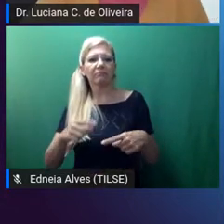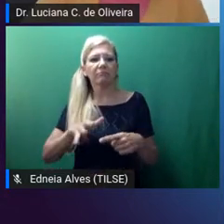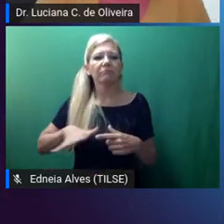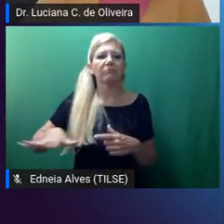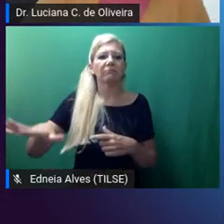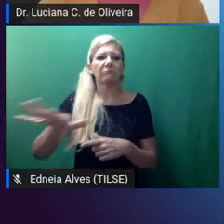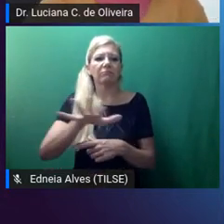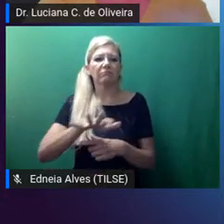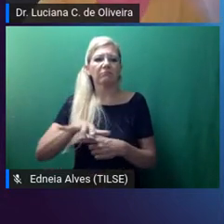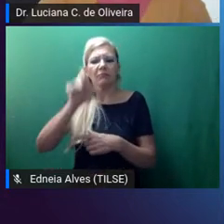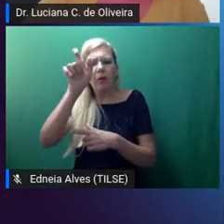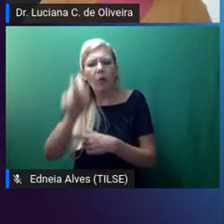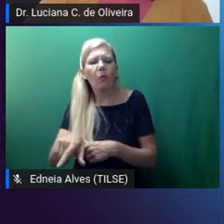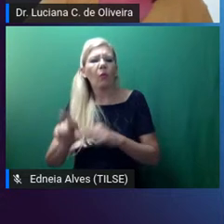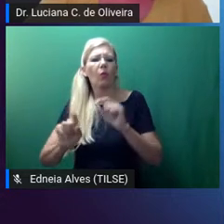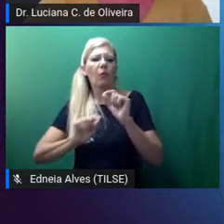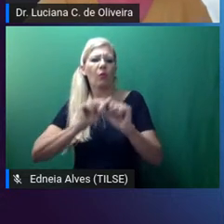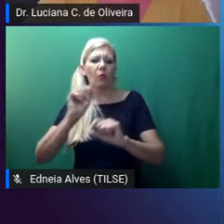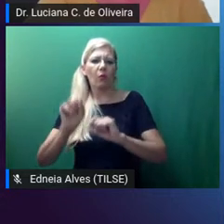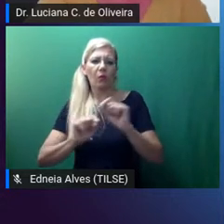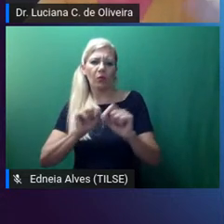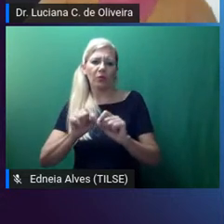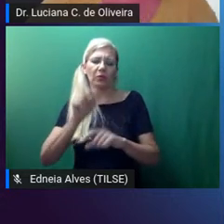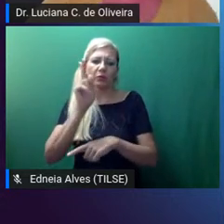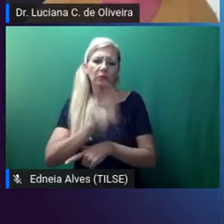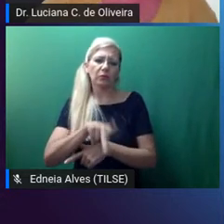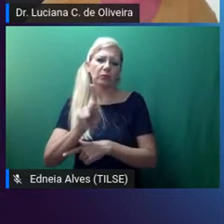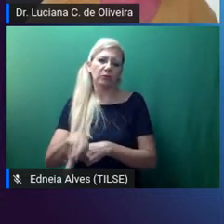are working with teachers and preparing teachers